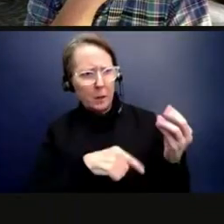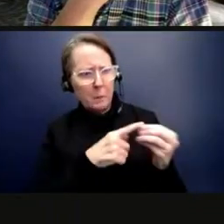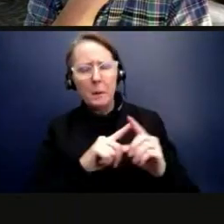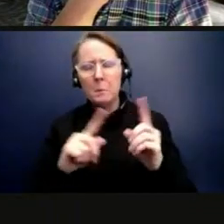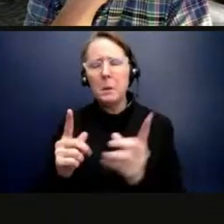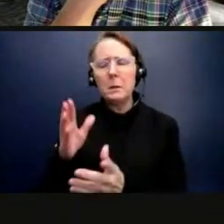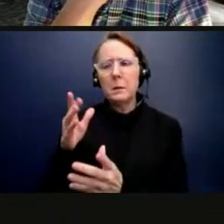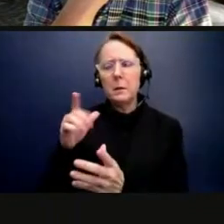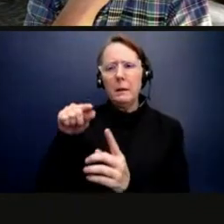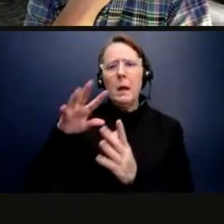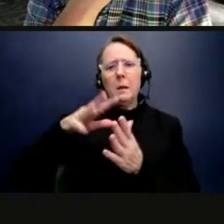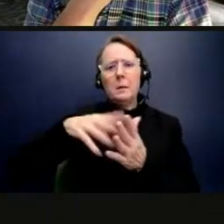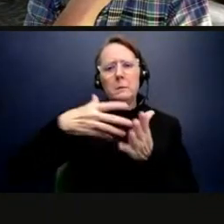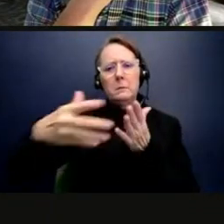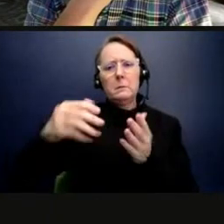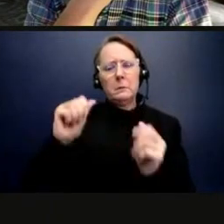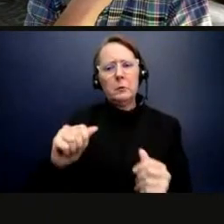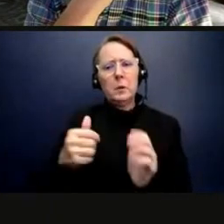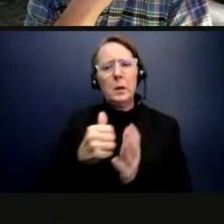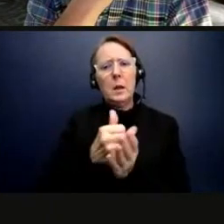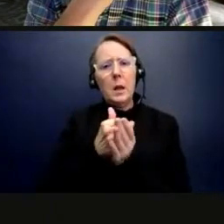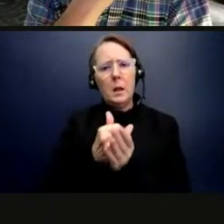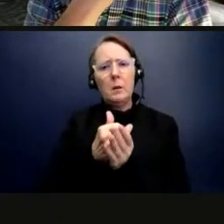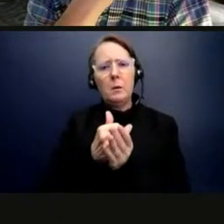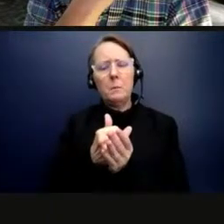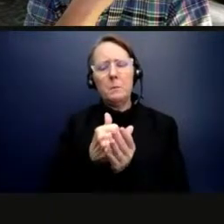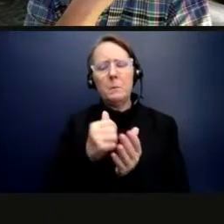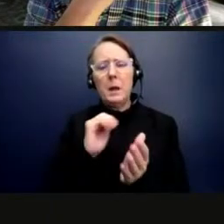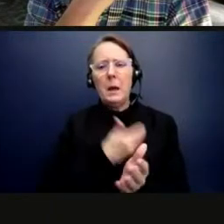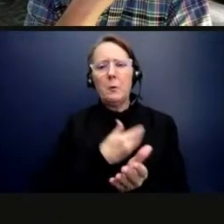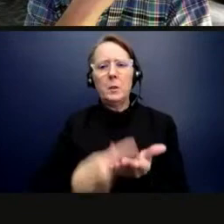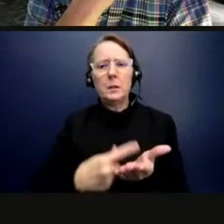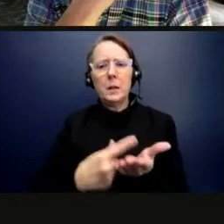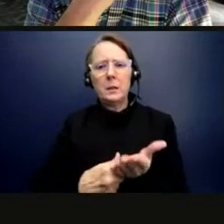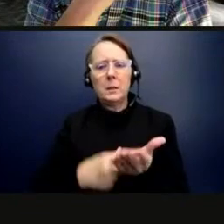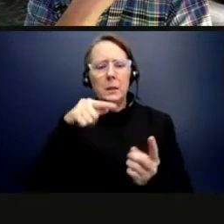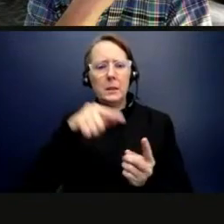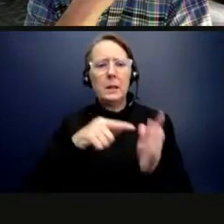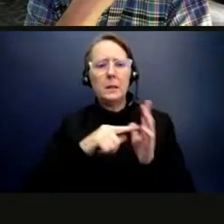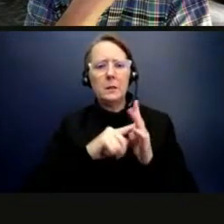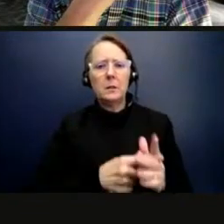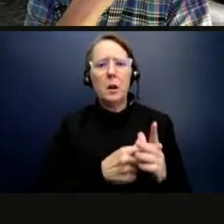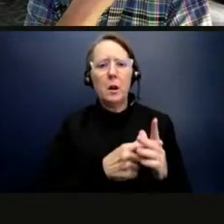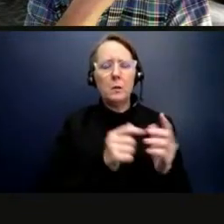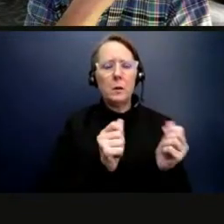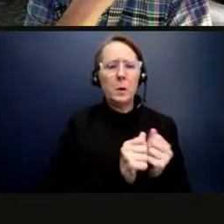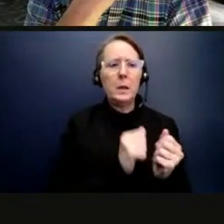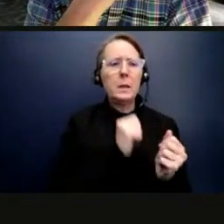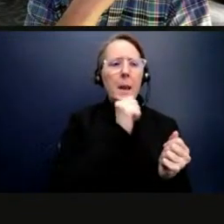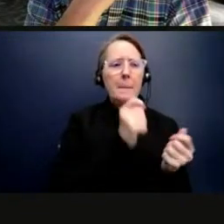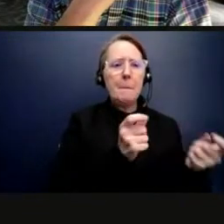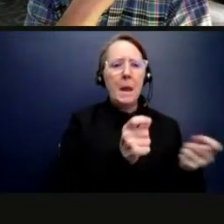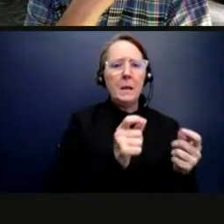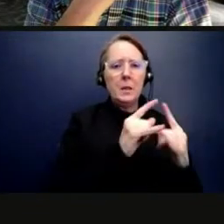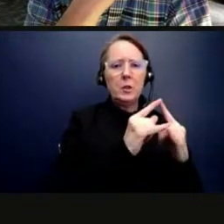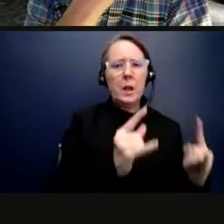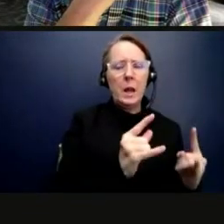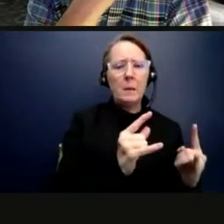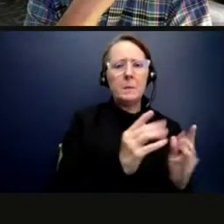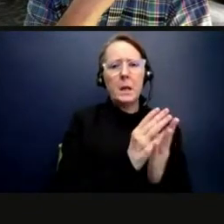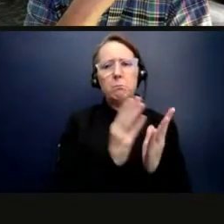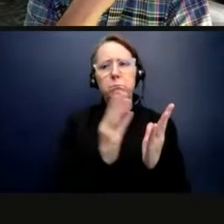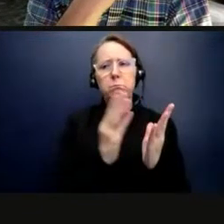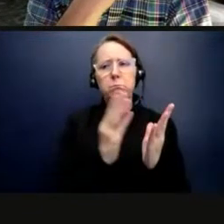maybe help aid our discussion, because it basically starts from unmanaged camps and goes through a system and ending up